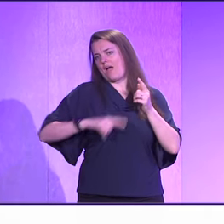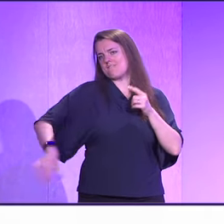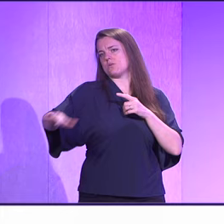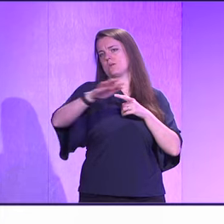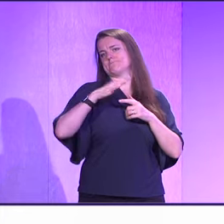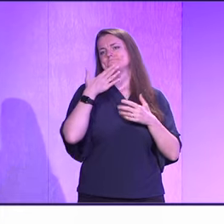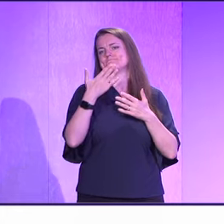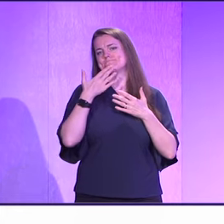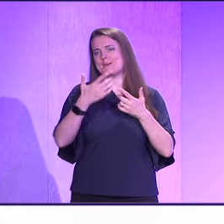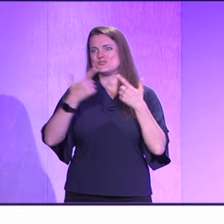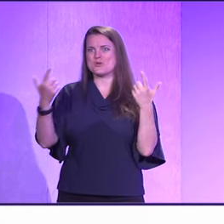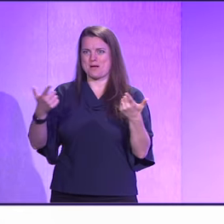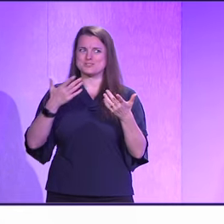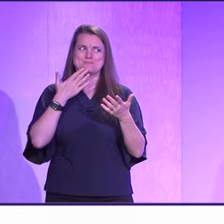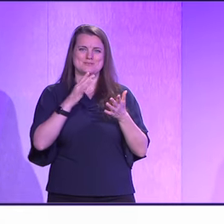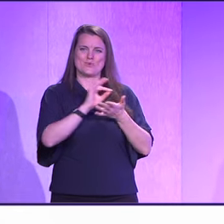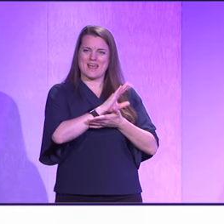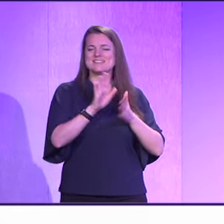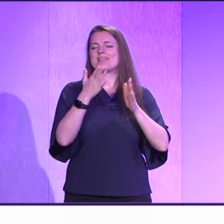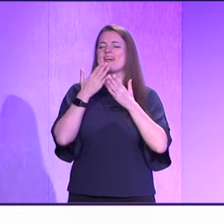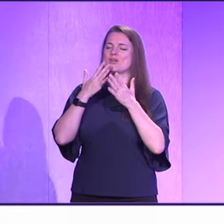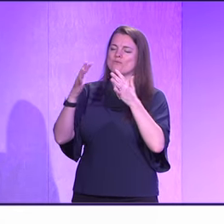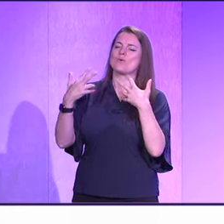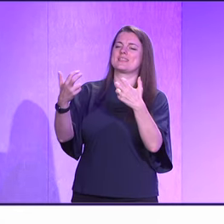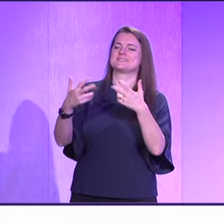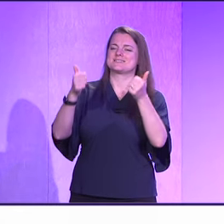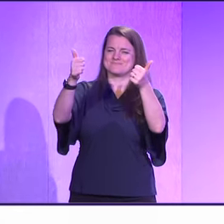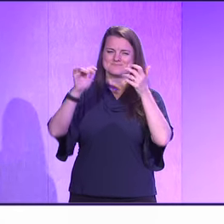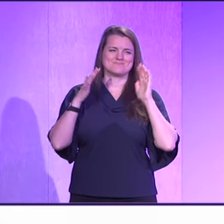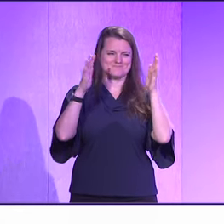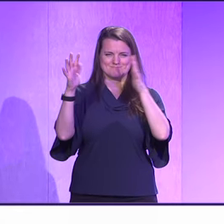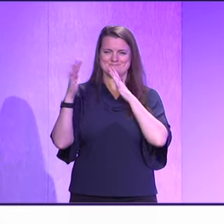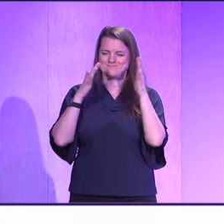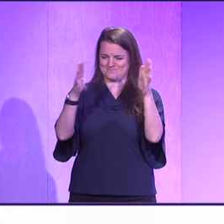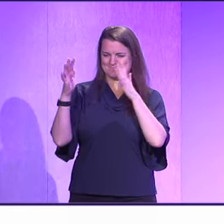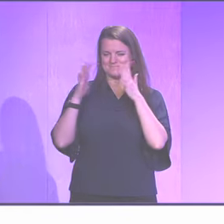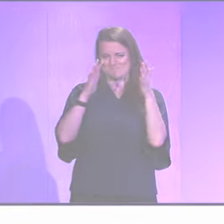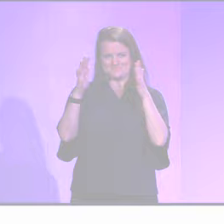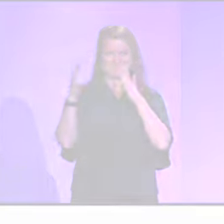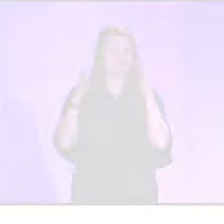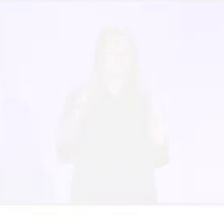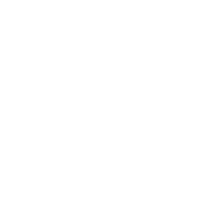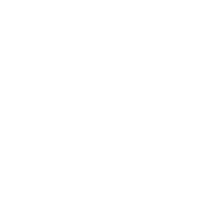you want to bother me, please come do. I'll answer any questions. Thank you again. Thank you very much.